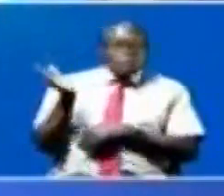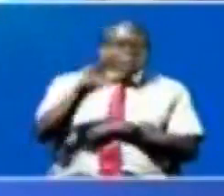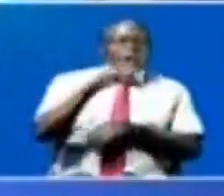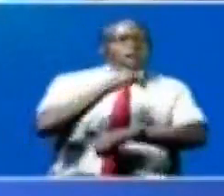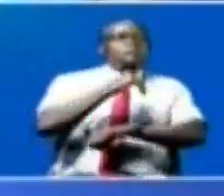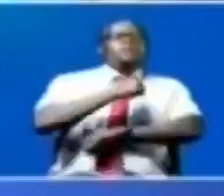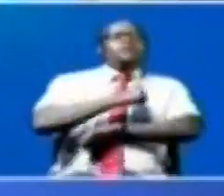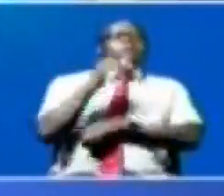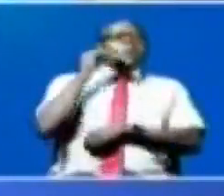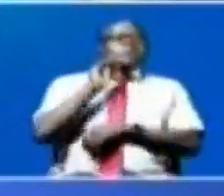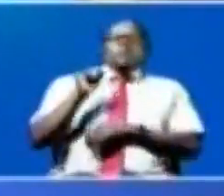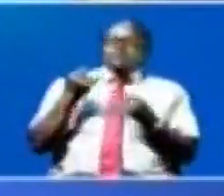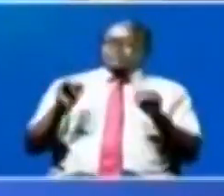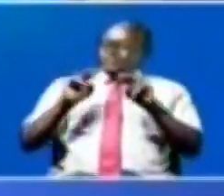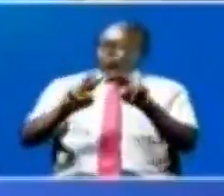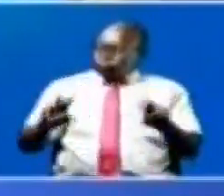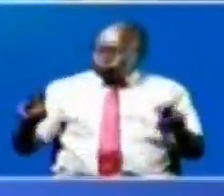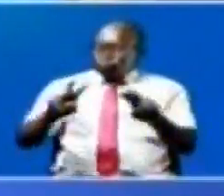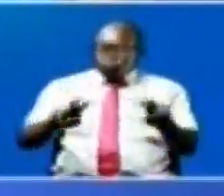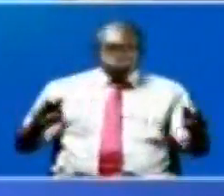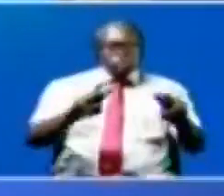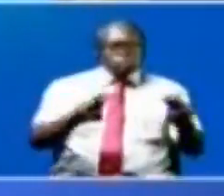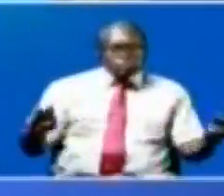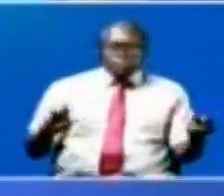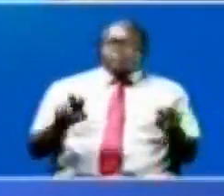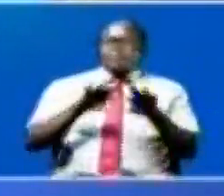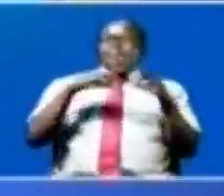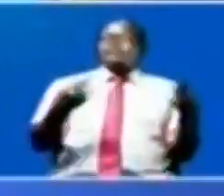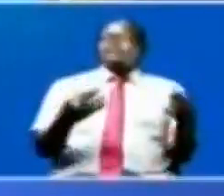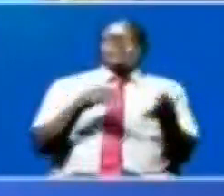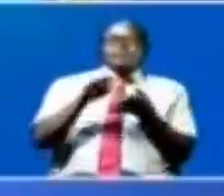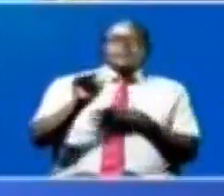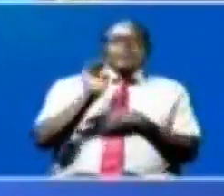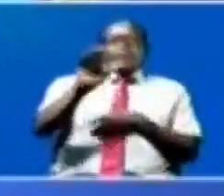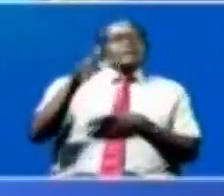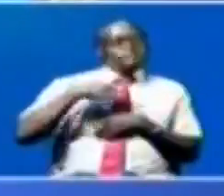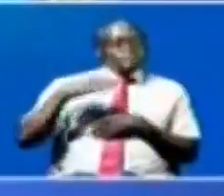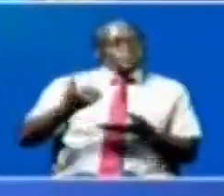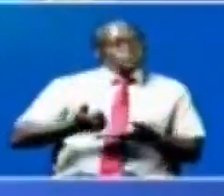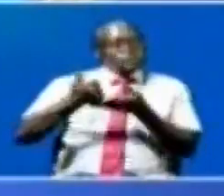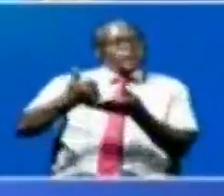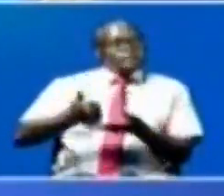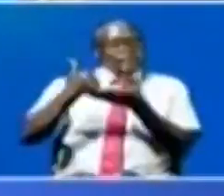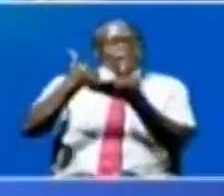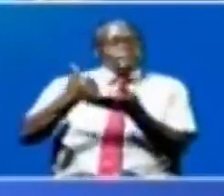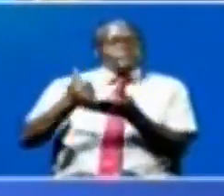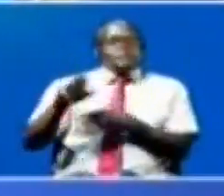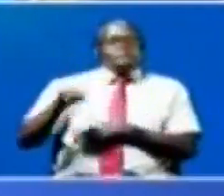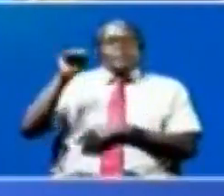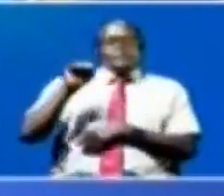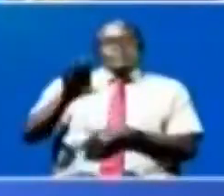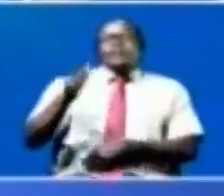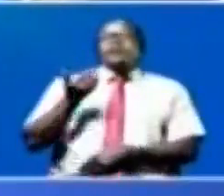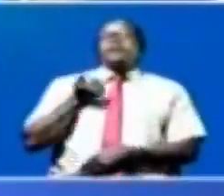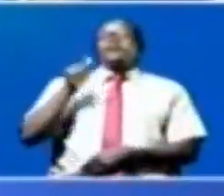home and a desperate search for her began. The family sent an appeal on social media asking Kenyans to help them find